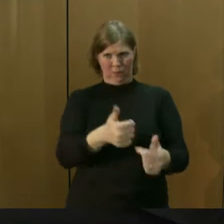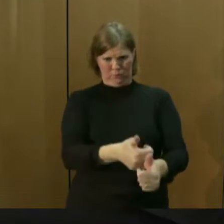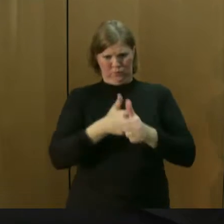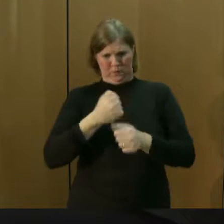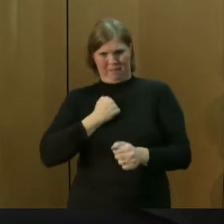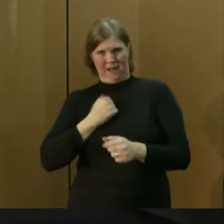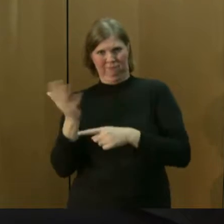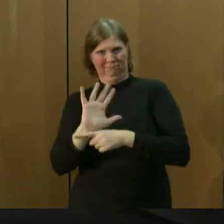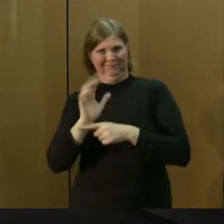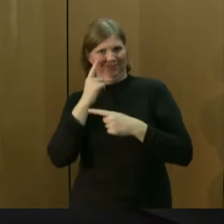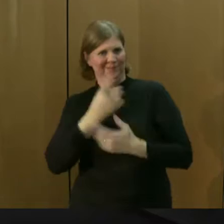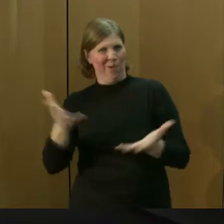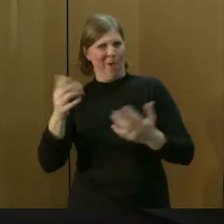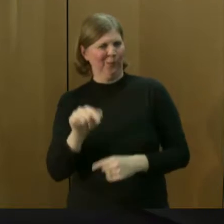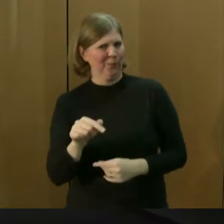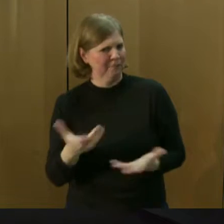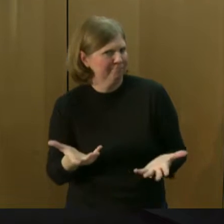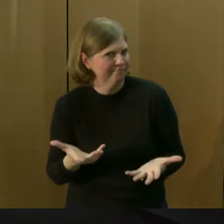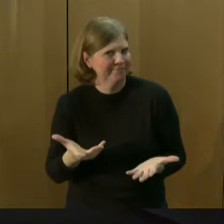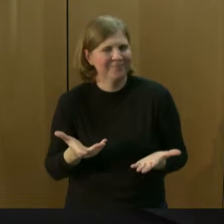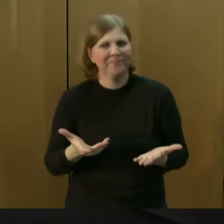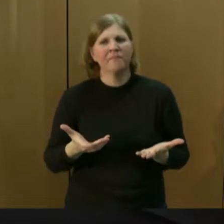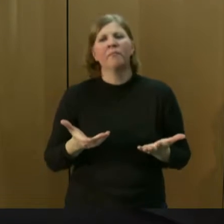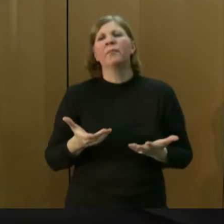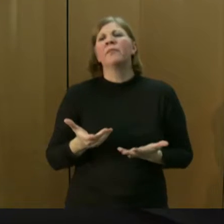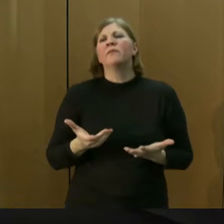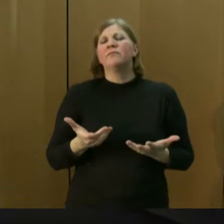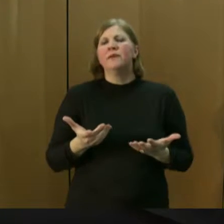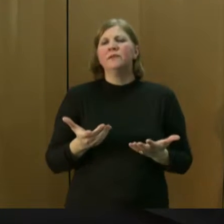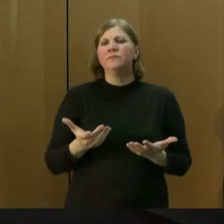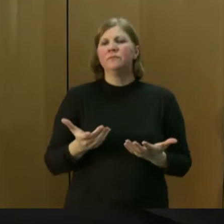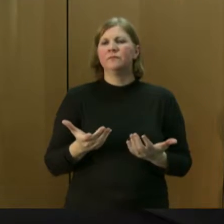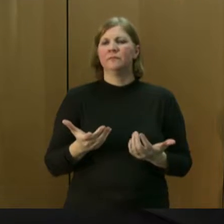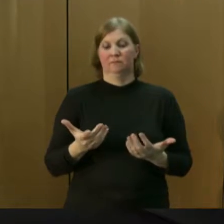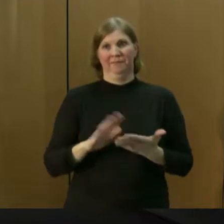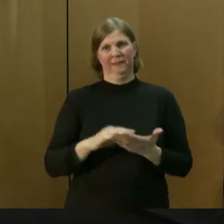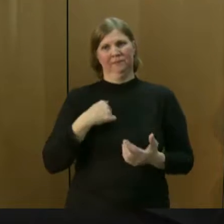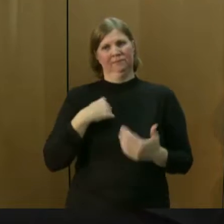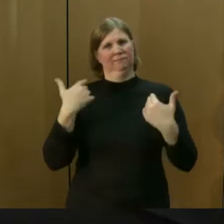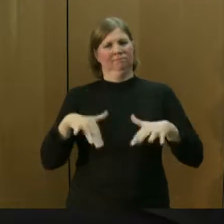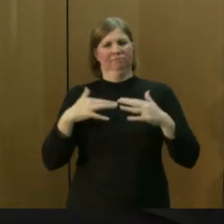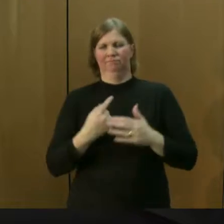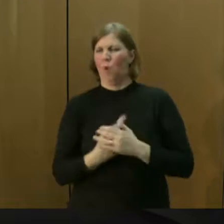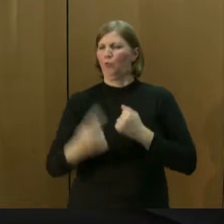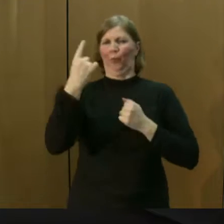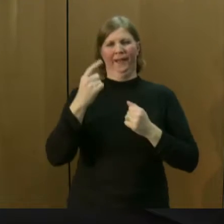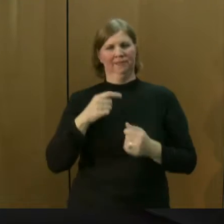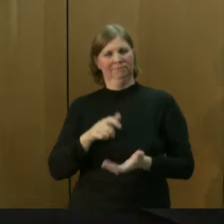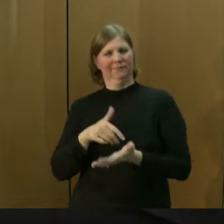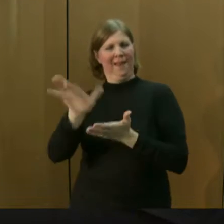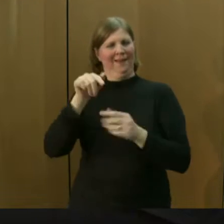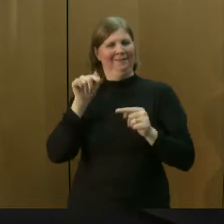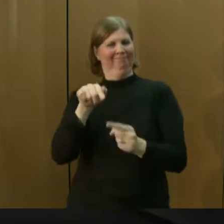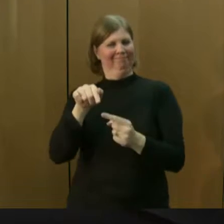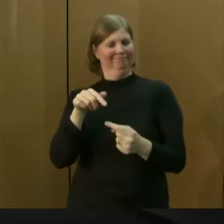production? It's so hard to not know what your production is when you're talking to a venue, because if you don't know what you need,